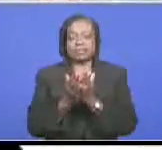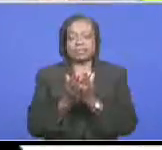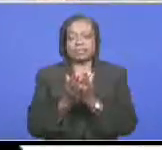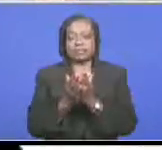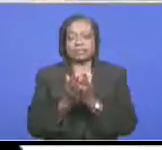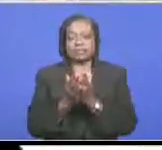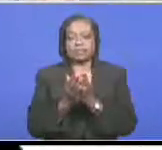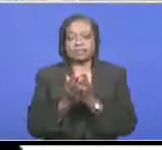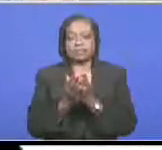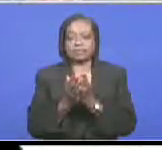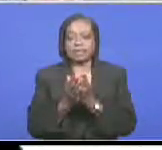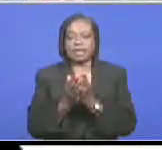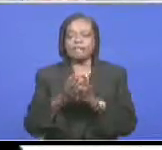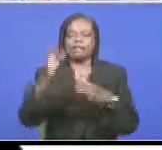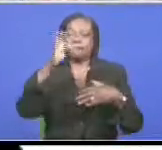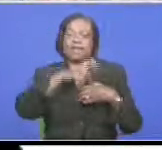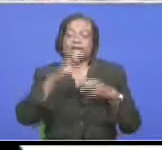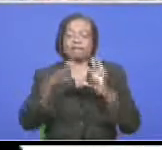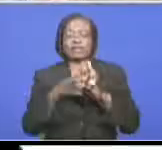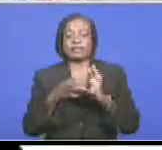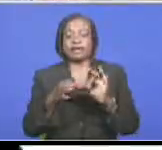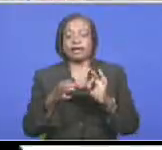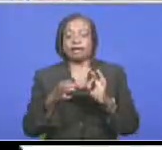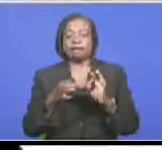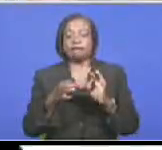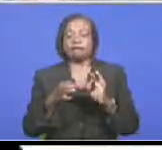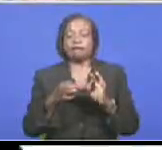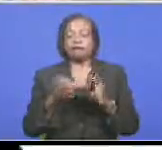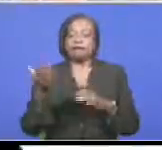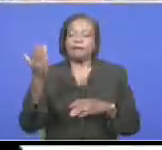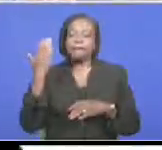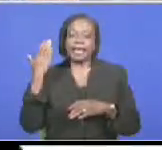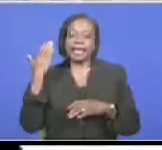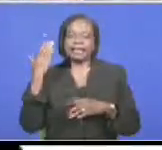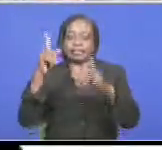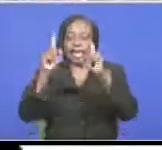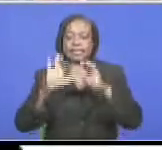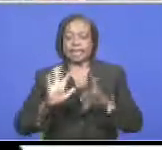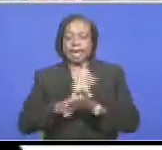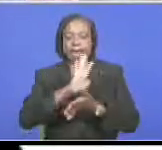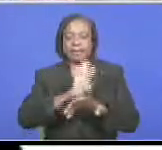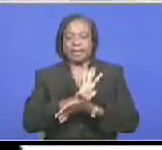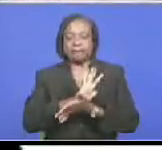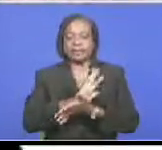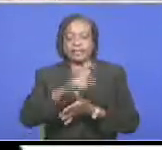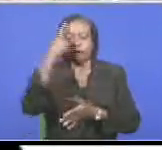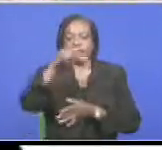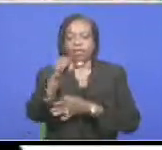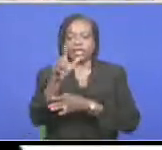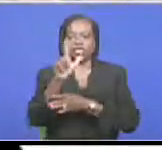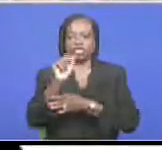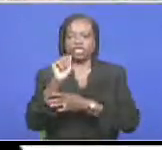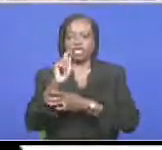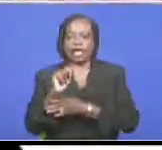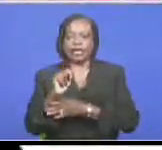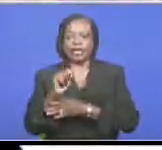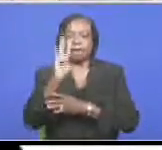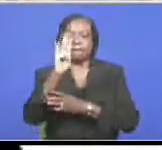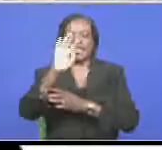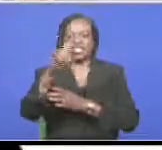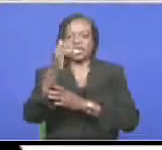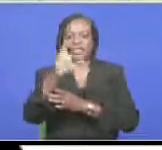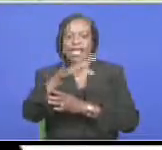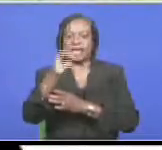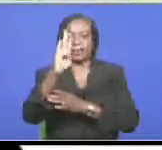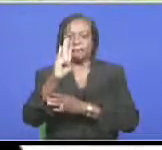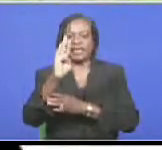sure that they have the benefit of previous exam papers for the GLAT, the BJC, and